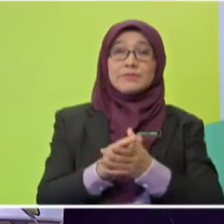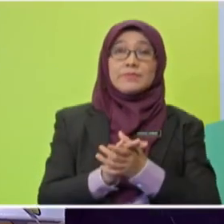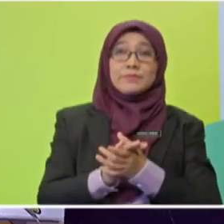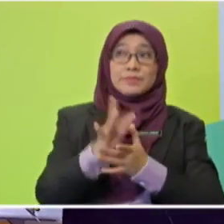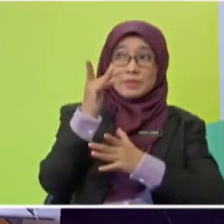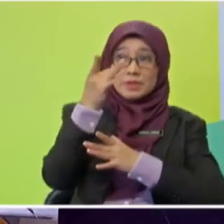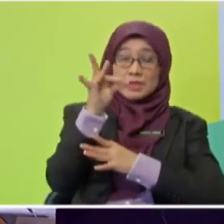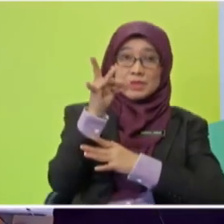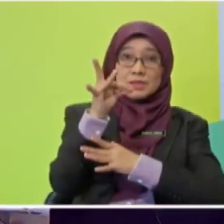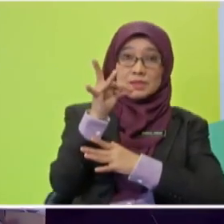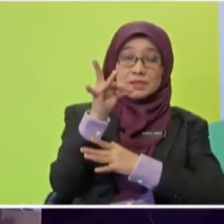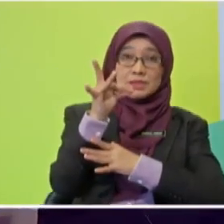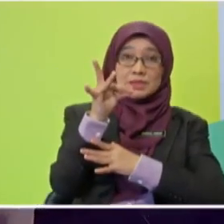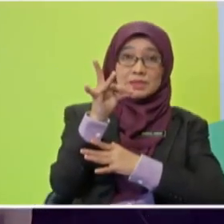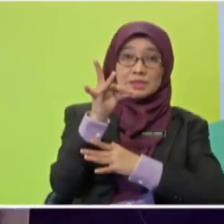18, whoopsie,